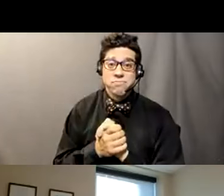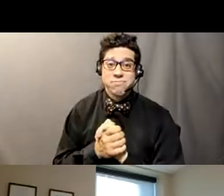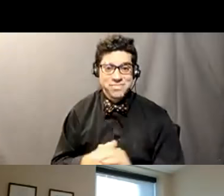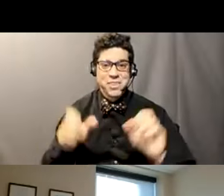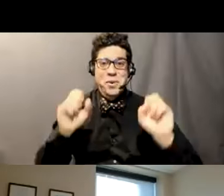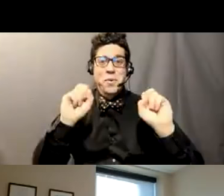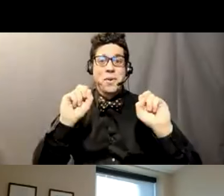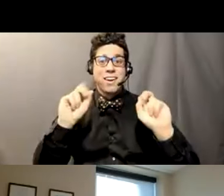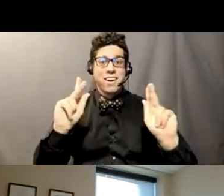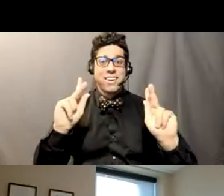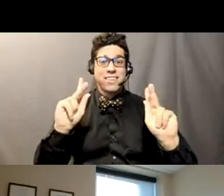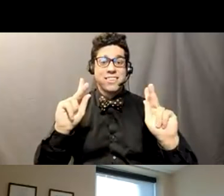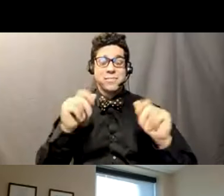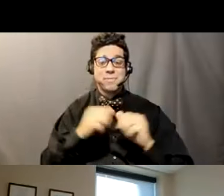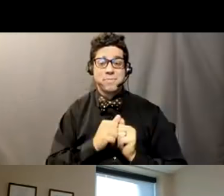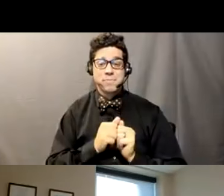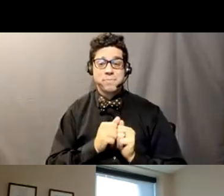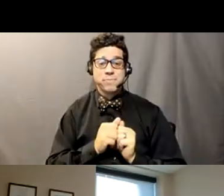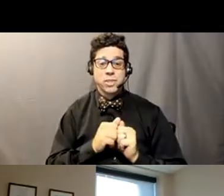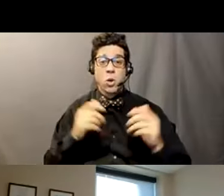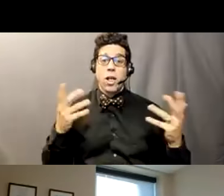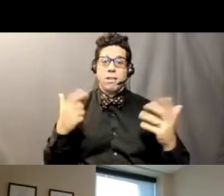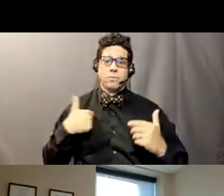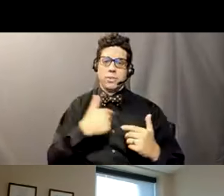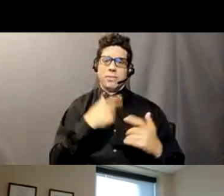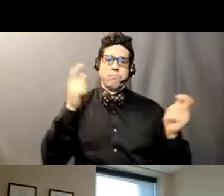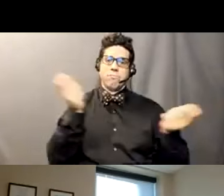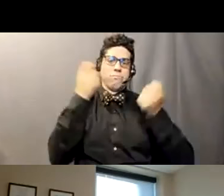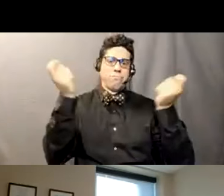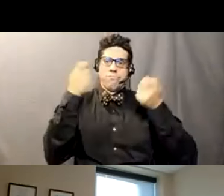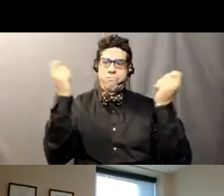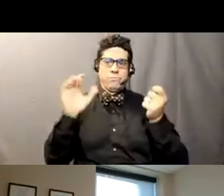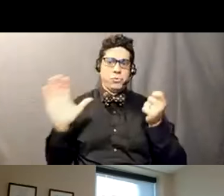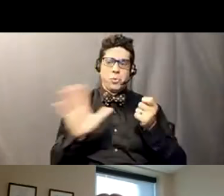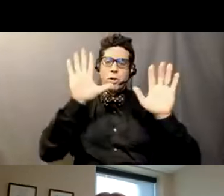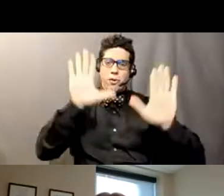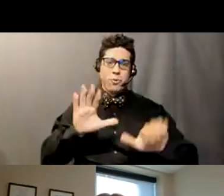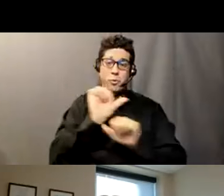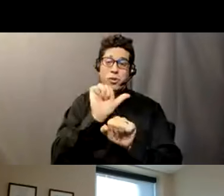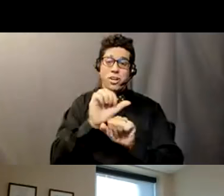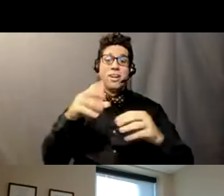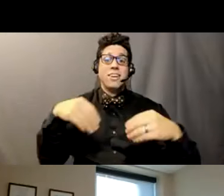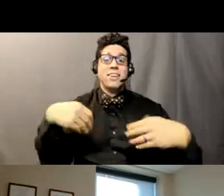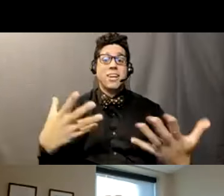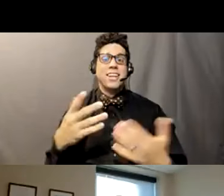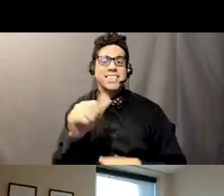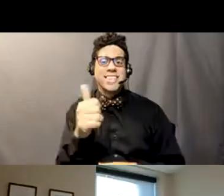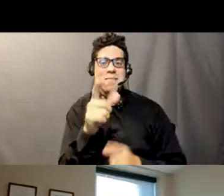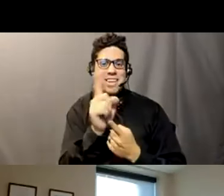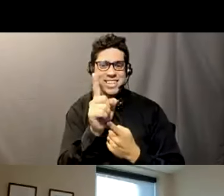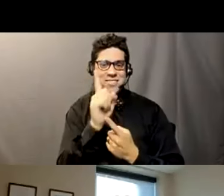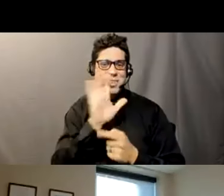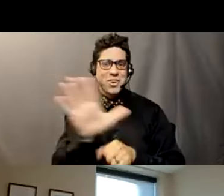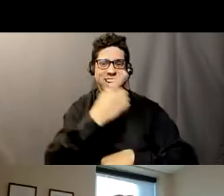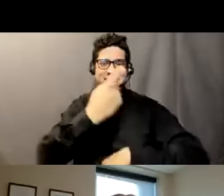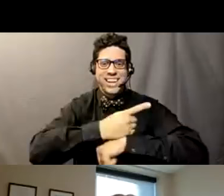Okay, well, in addition to celebrating the wonderful work you've all done, I will give you the gift of 10 extra minutes to your day. So if